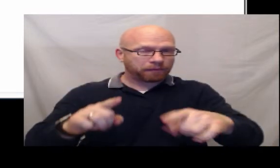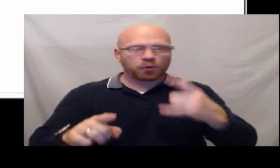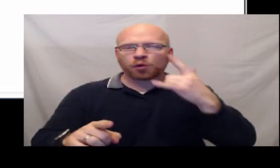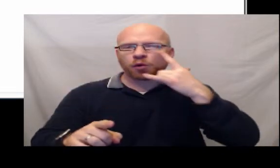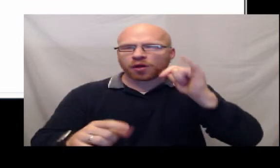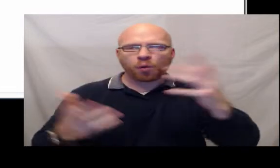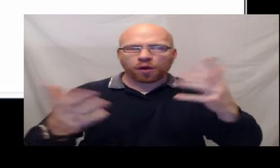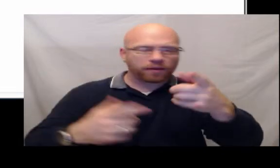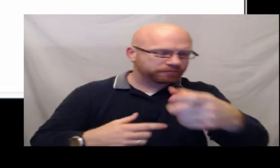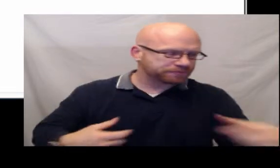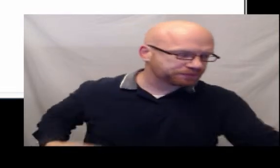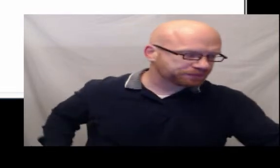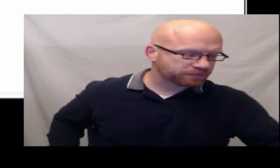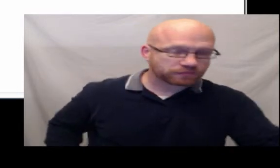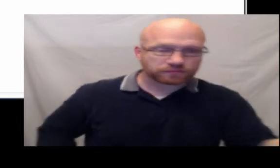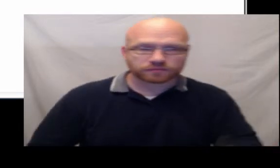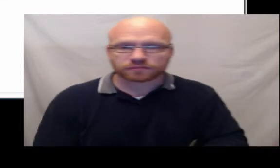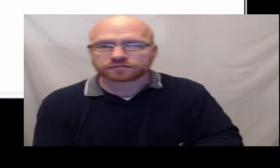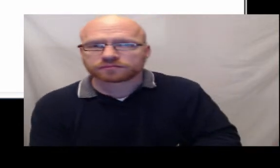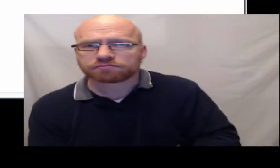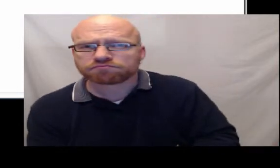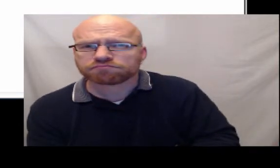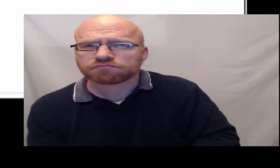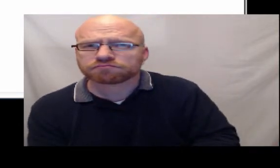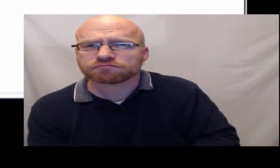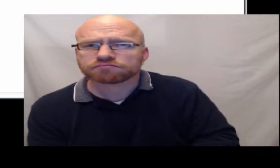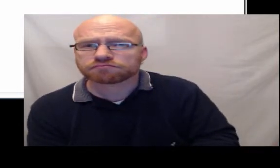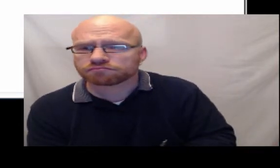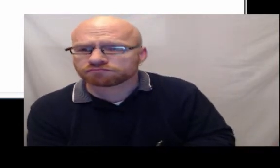see what happens. We'll try that first.